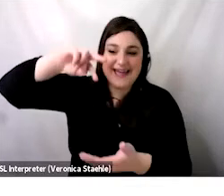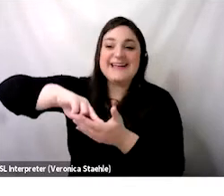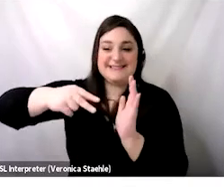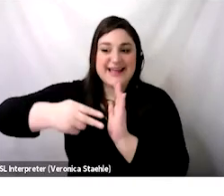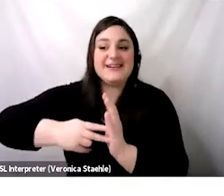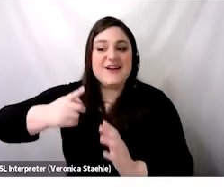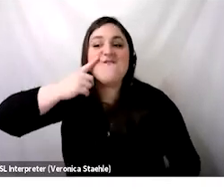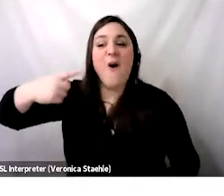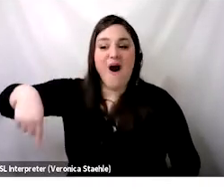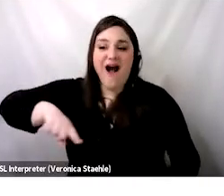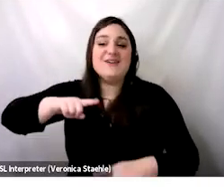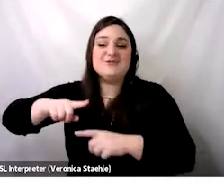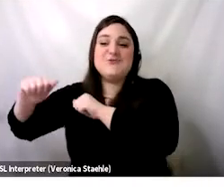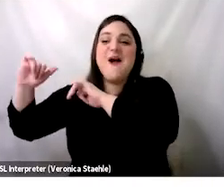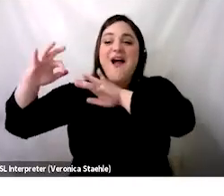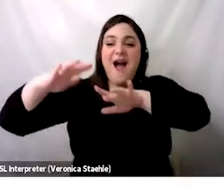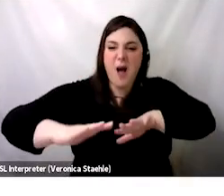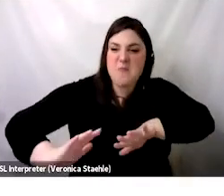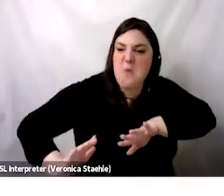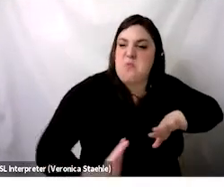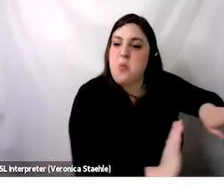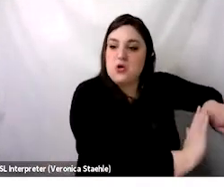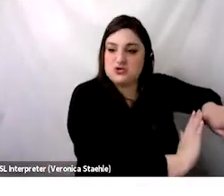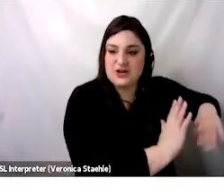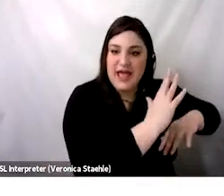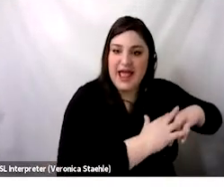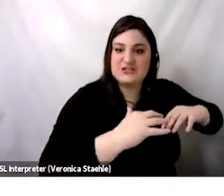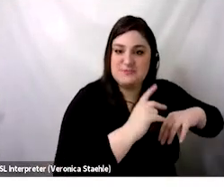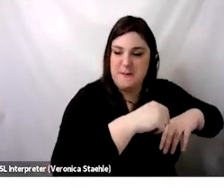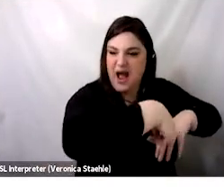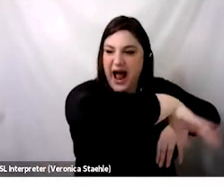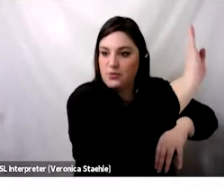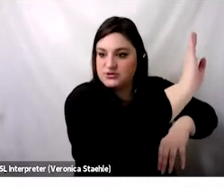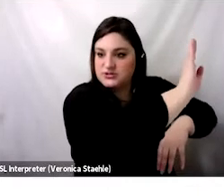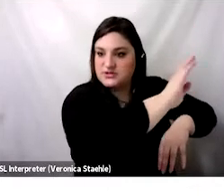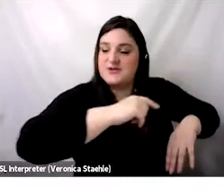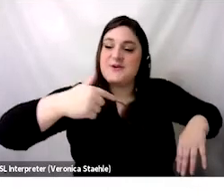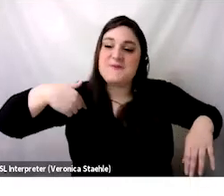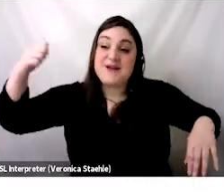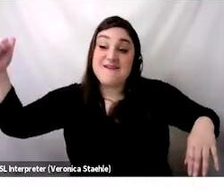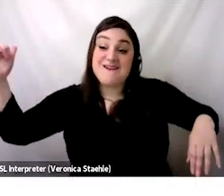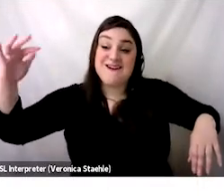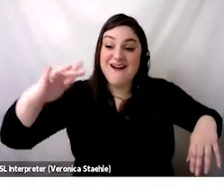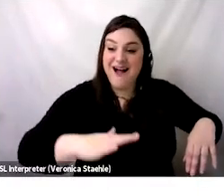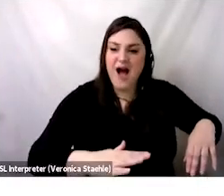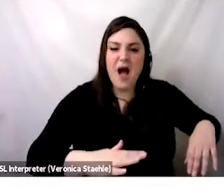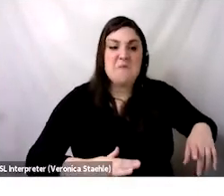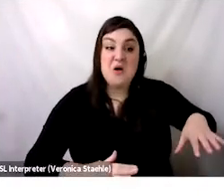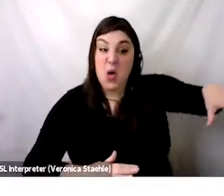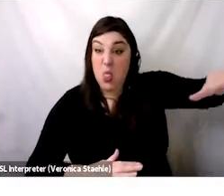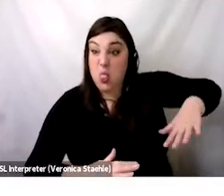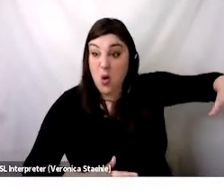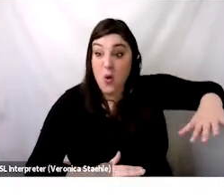in and push the indigenous people off their land, starve them, take away their